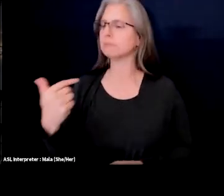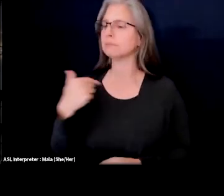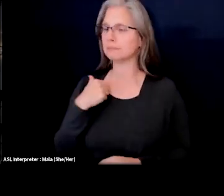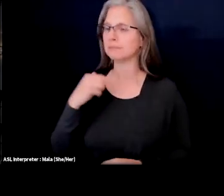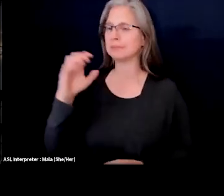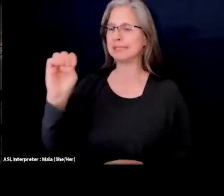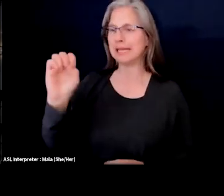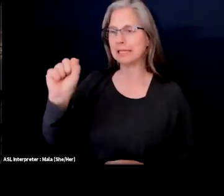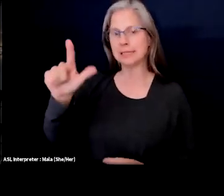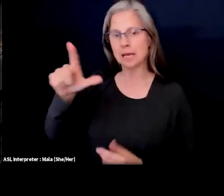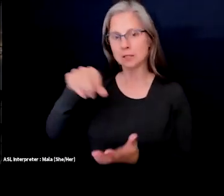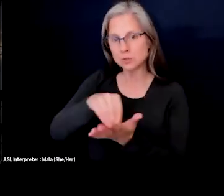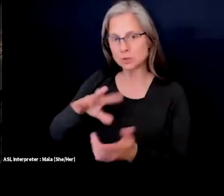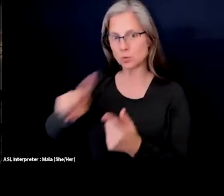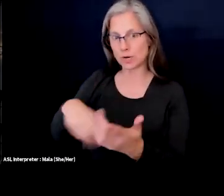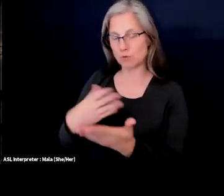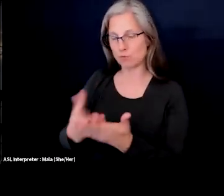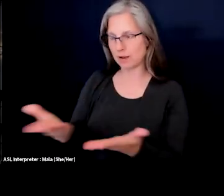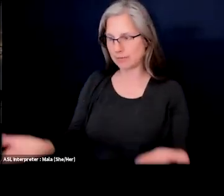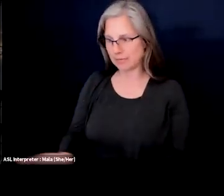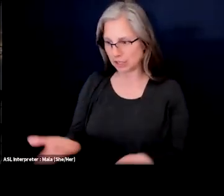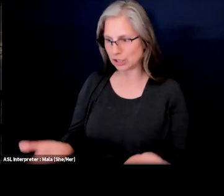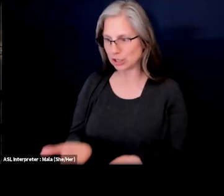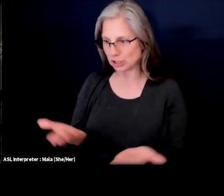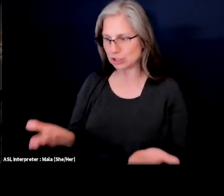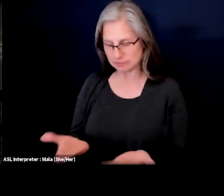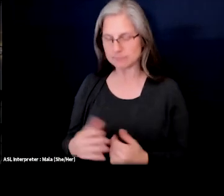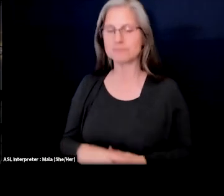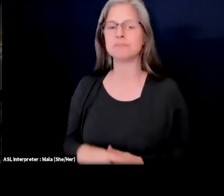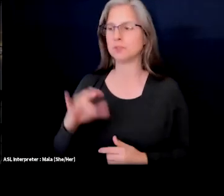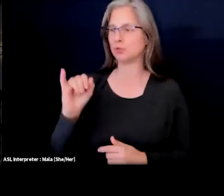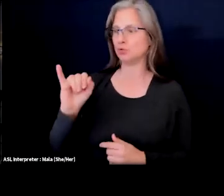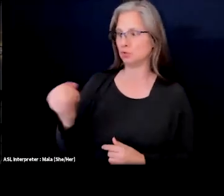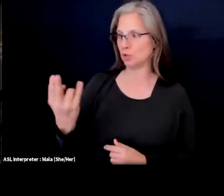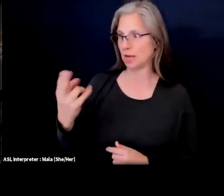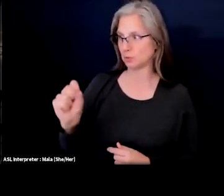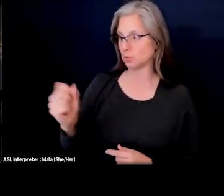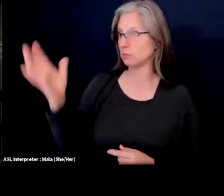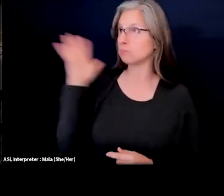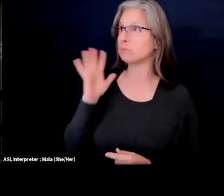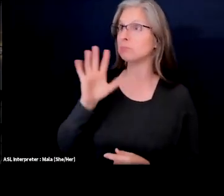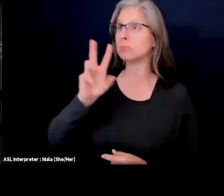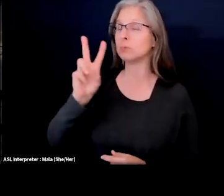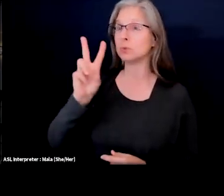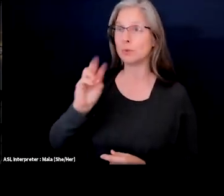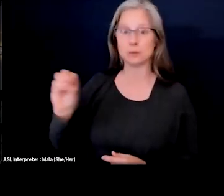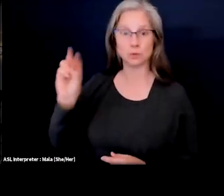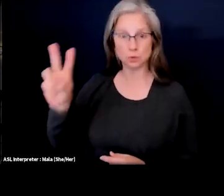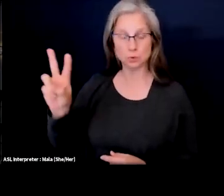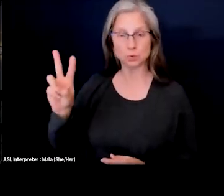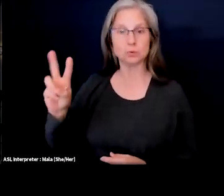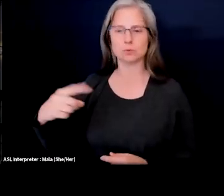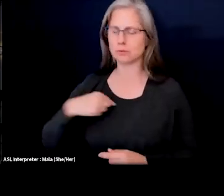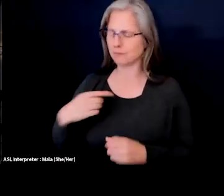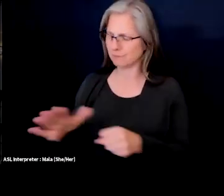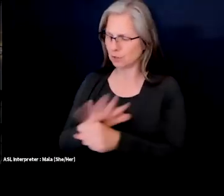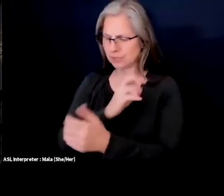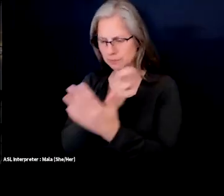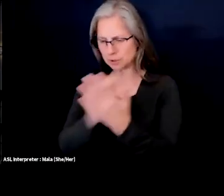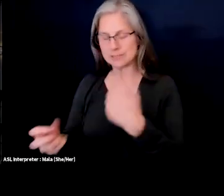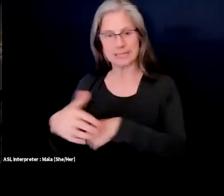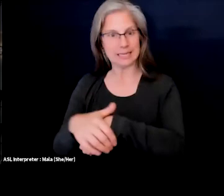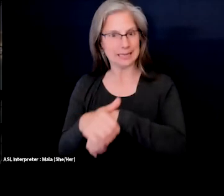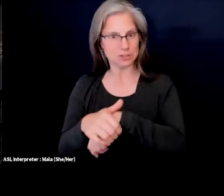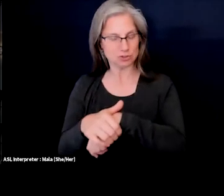ESL student when I arrived here at La Colina Junior High back in 2002, where I was fully immersed in